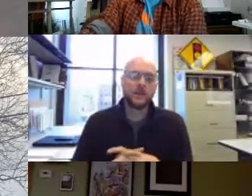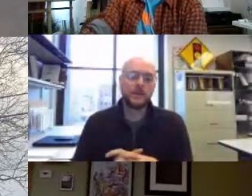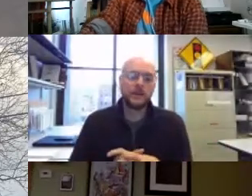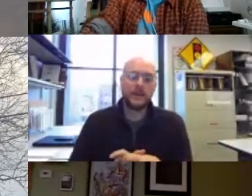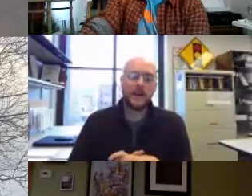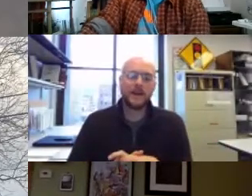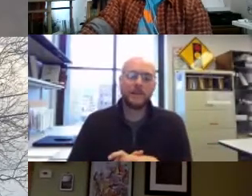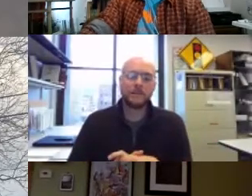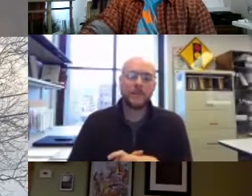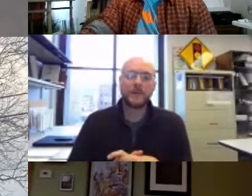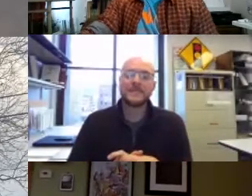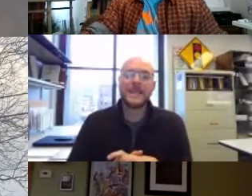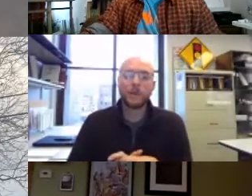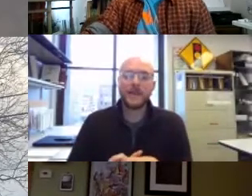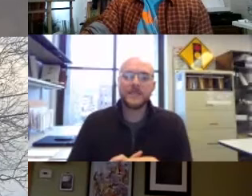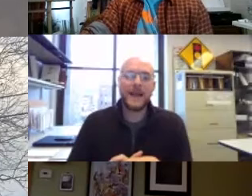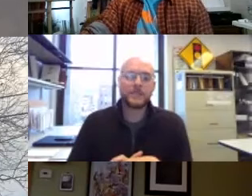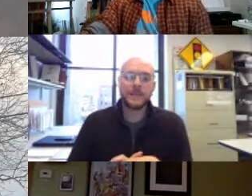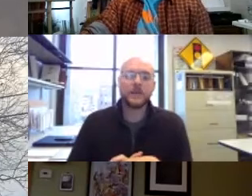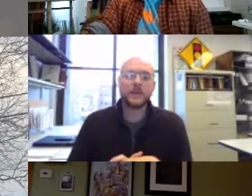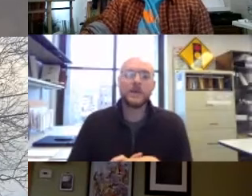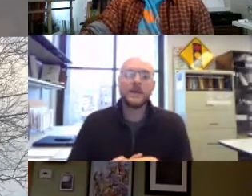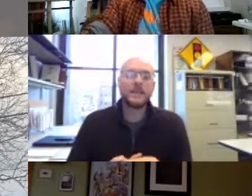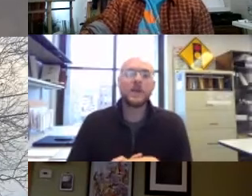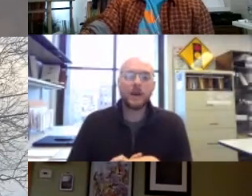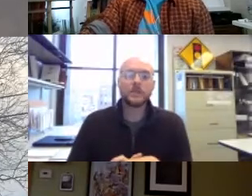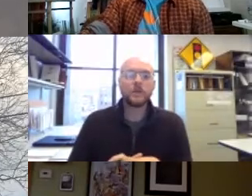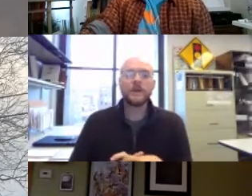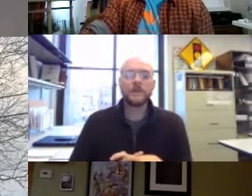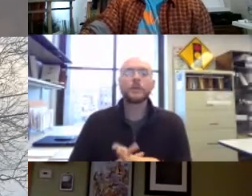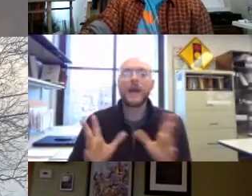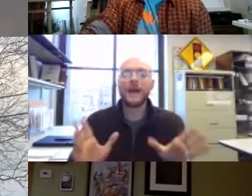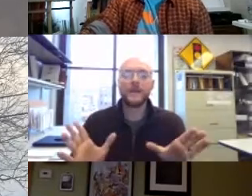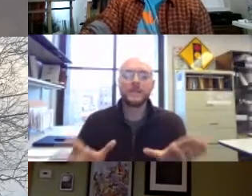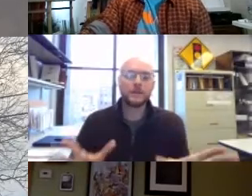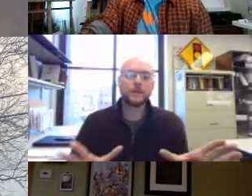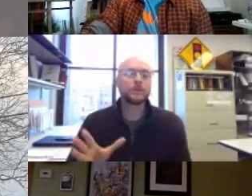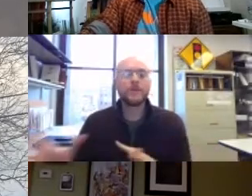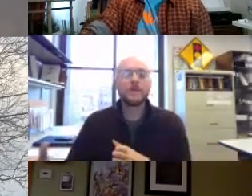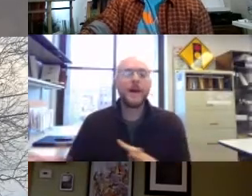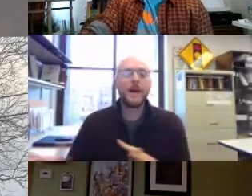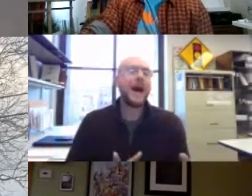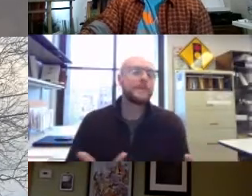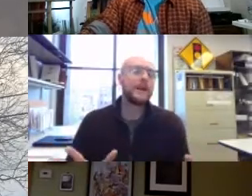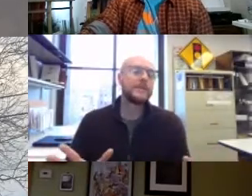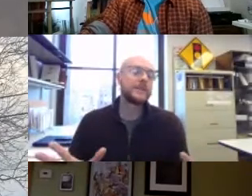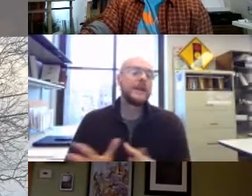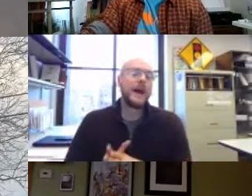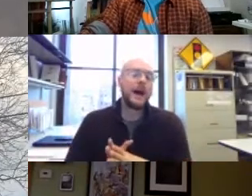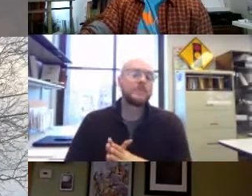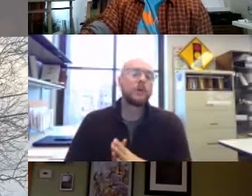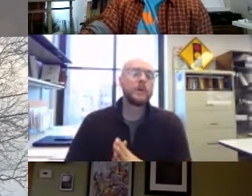that we built as neighborways last year. So these are sort of traffic circle roundabout